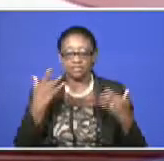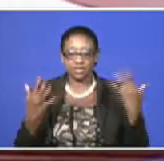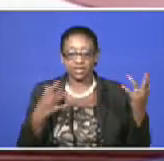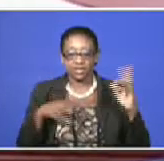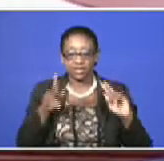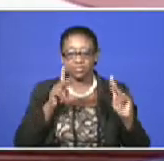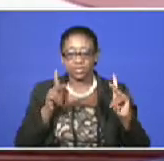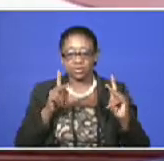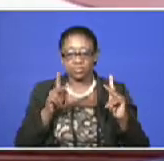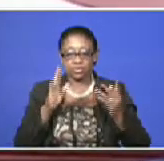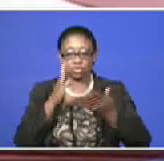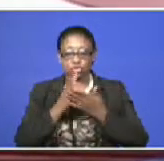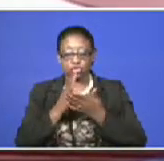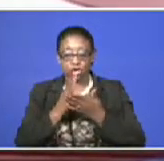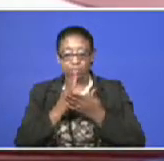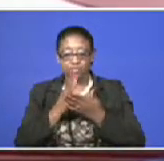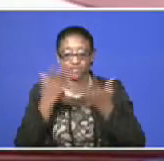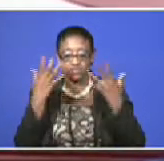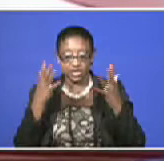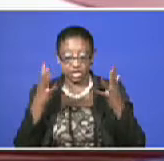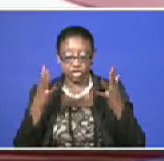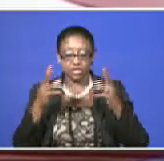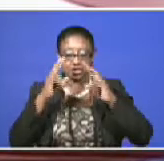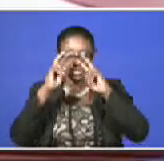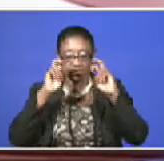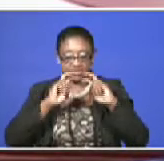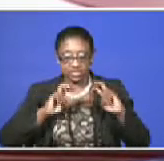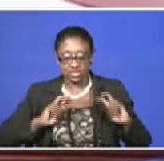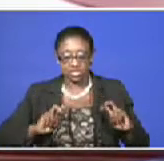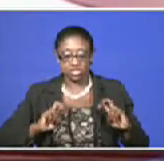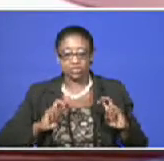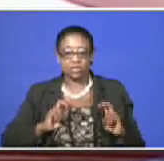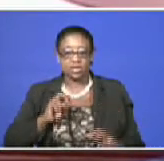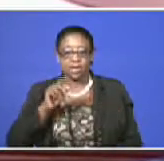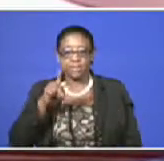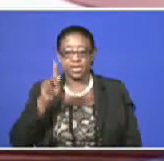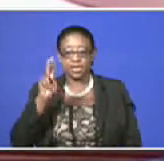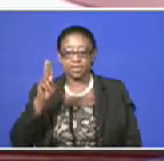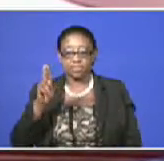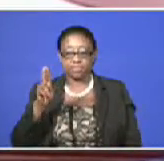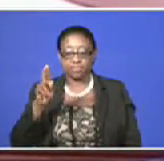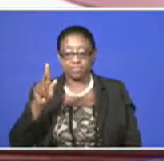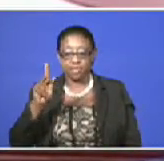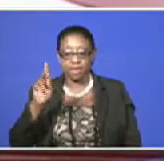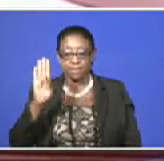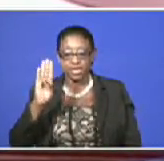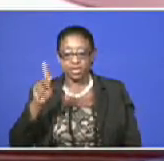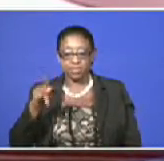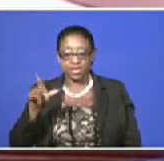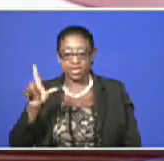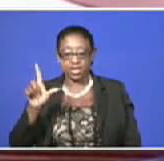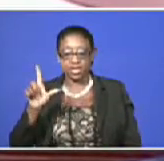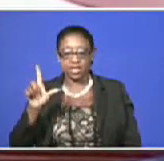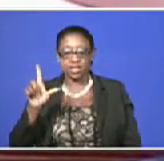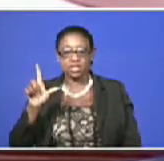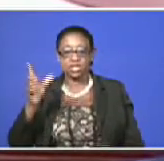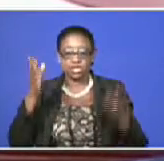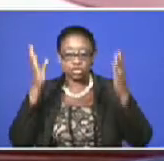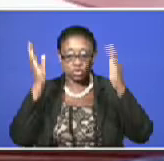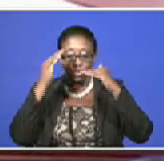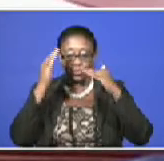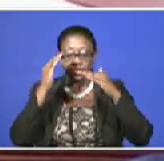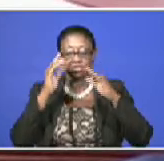insurers complete their investigation, BPL anticipates that it will augment generation